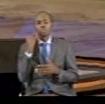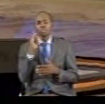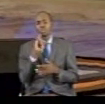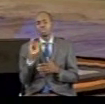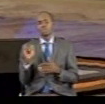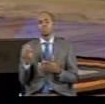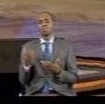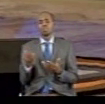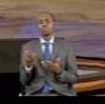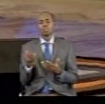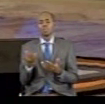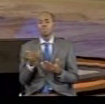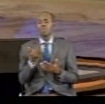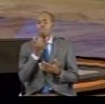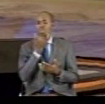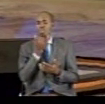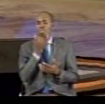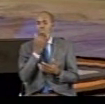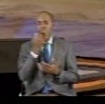Wrong thinking.